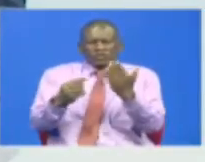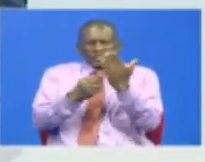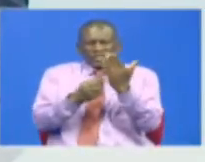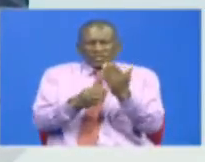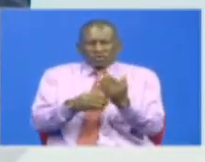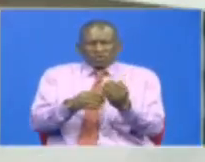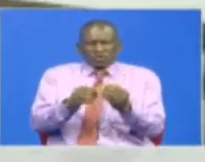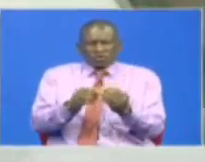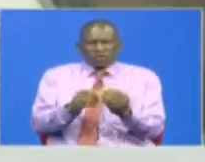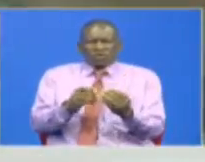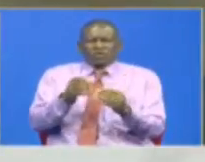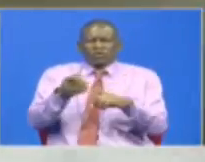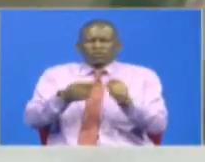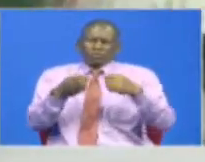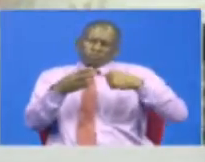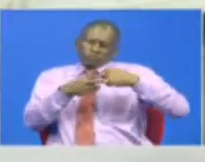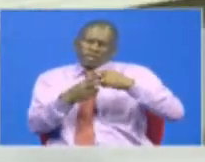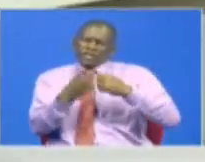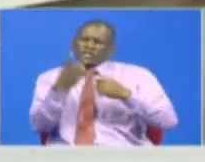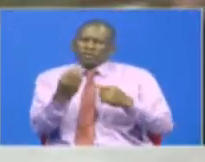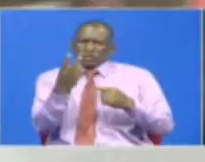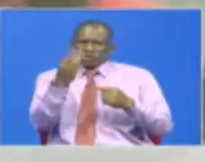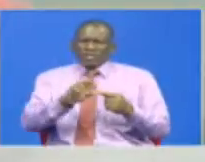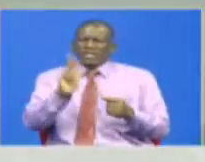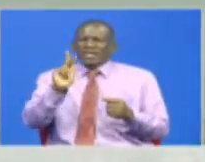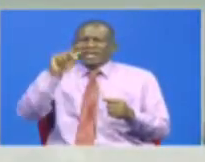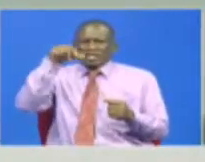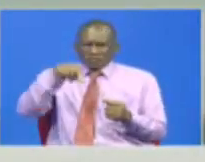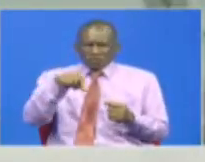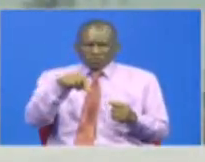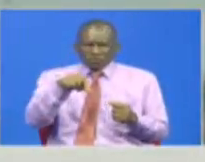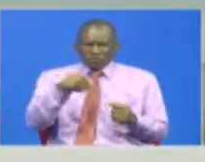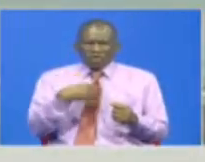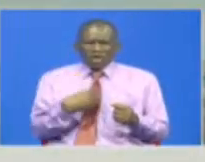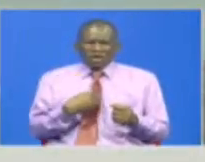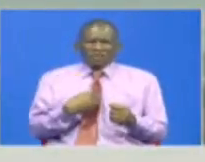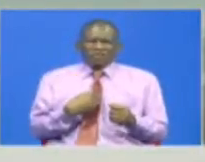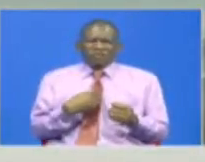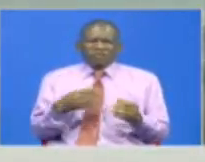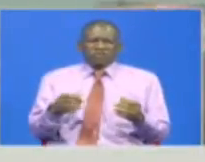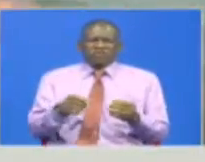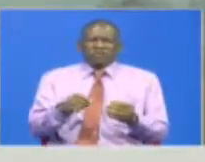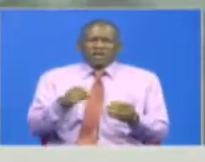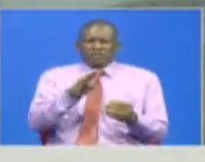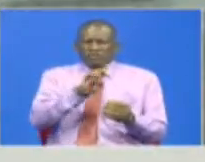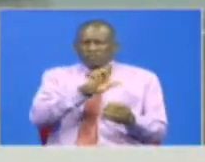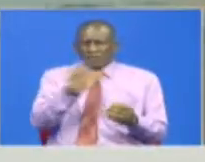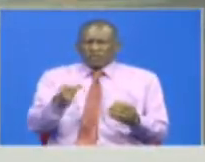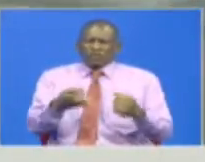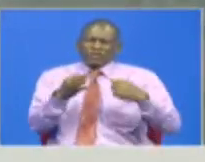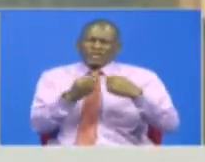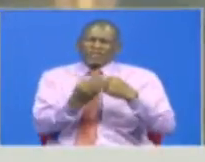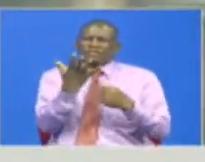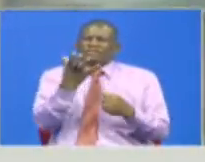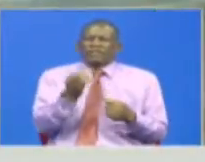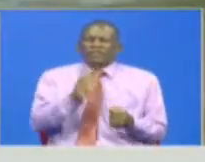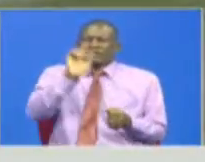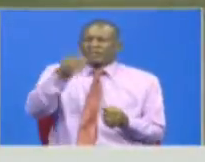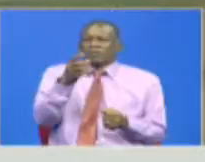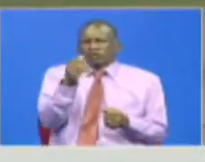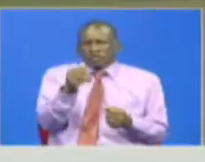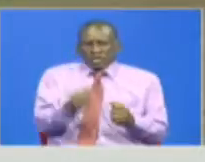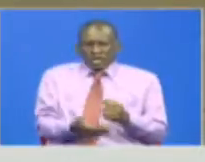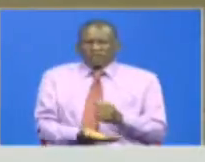dated July 13, 2020, Kenya Airways faces a monthly loan servicing bill of about 850 million shillings, hence